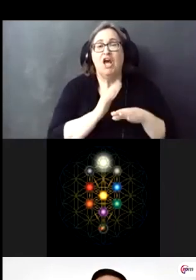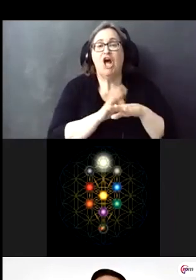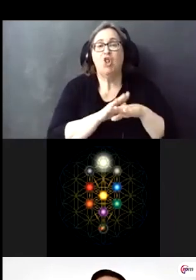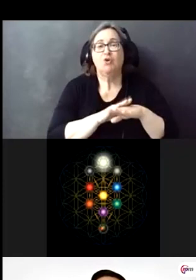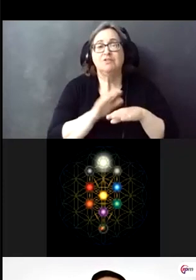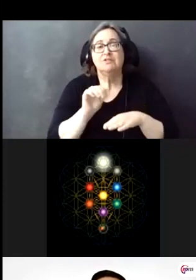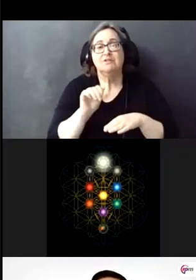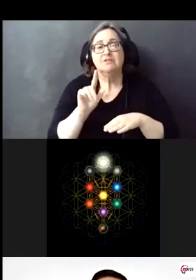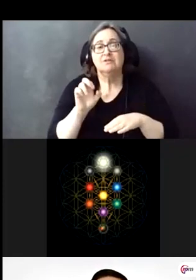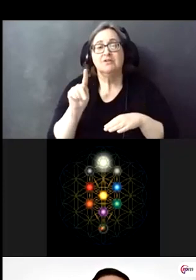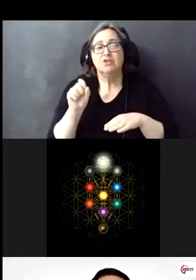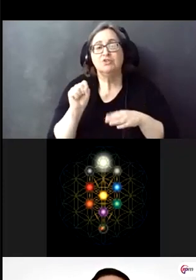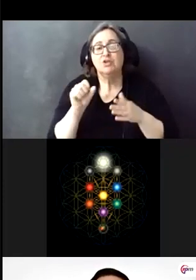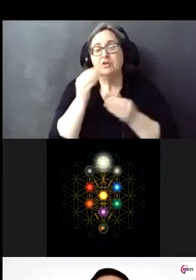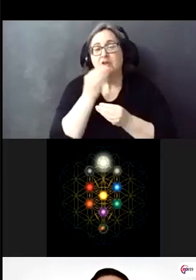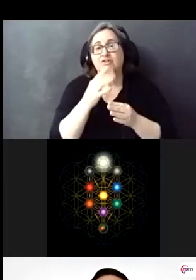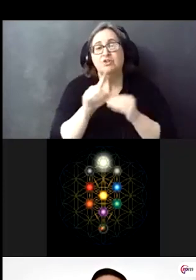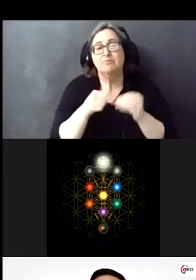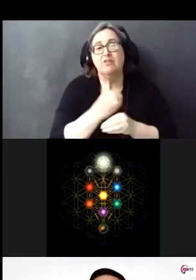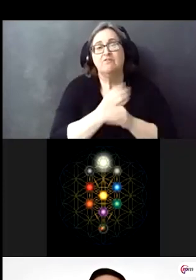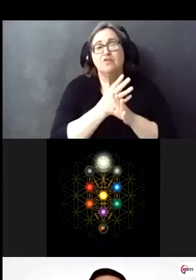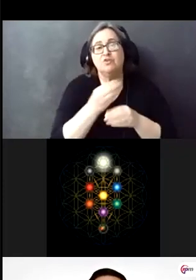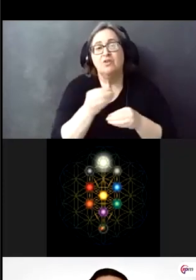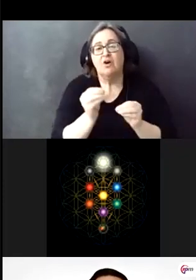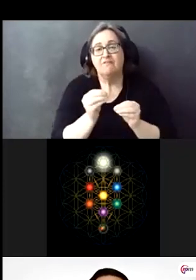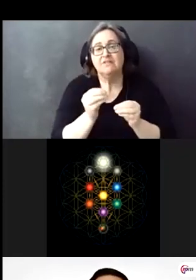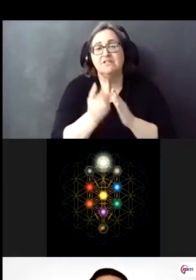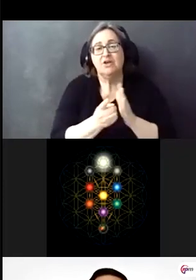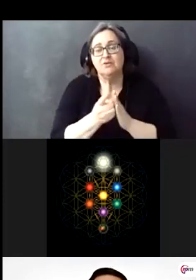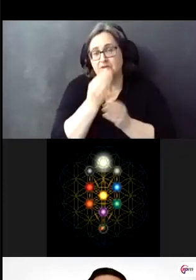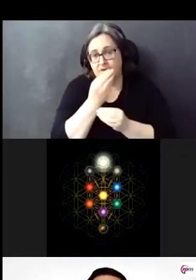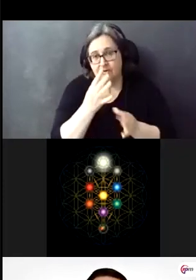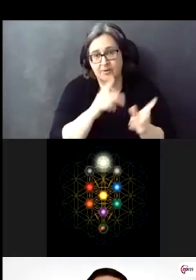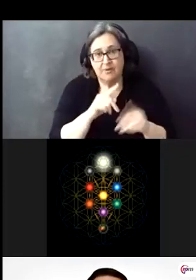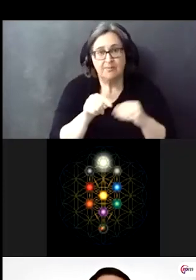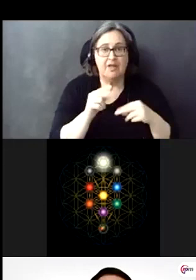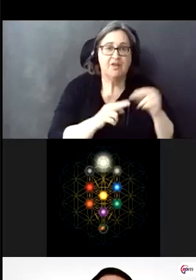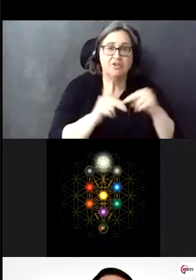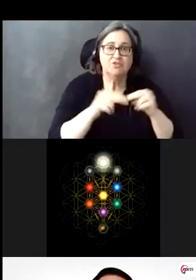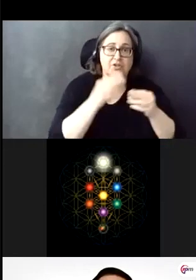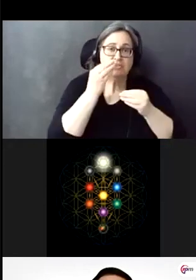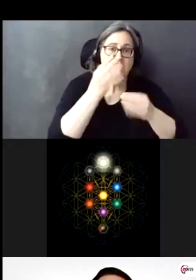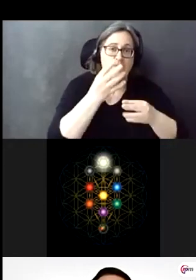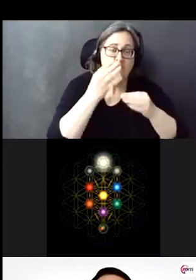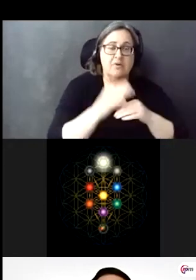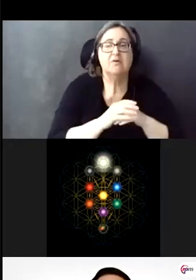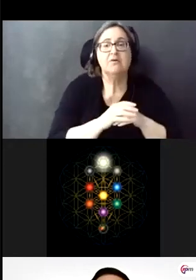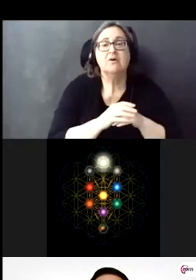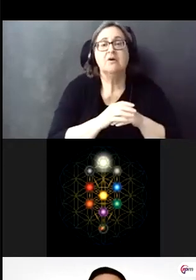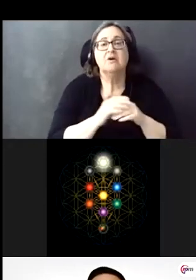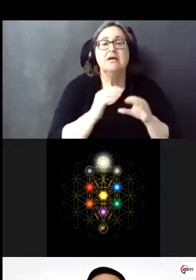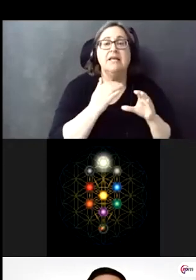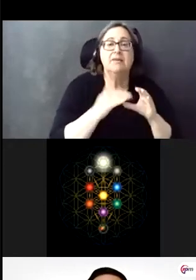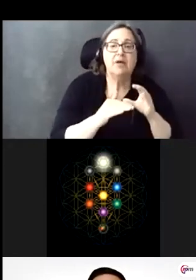we let people know about the virtual office hours, and we let people know about the construction updates via